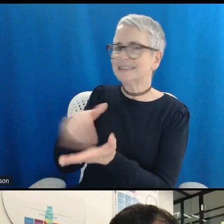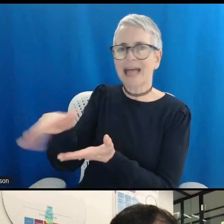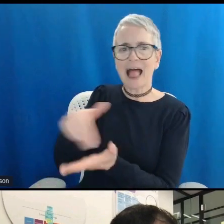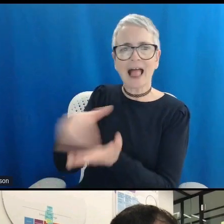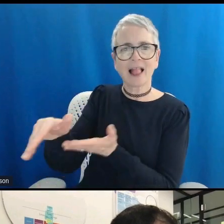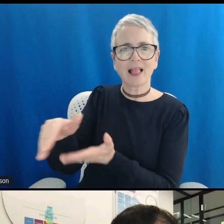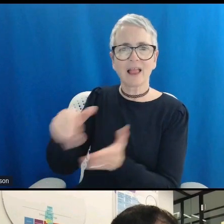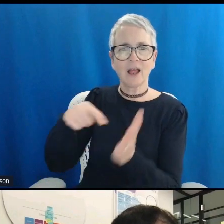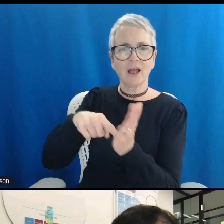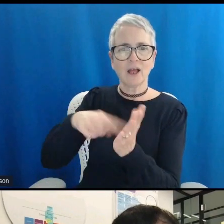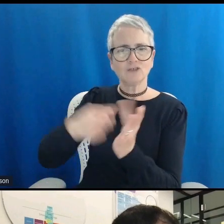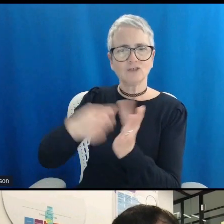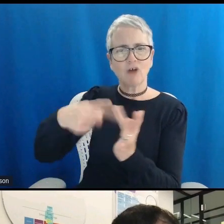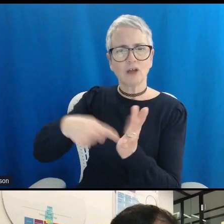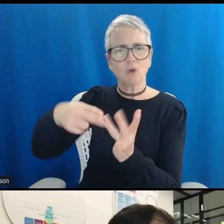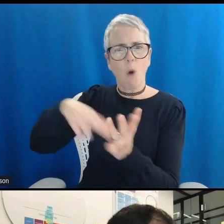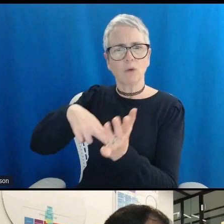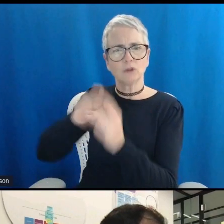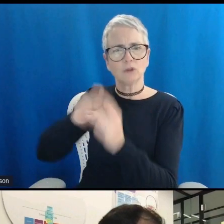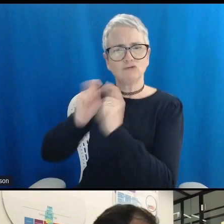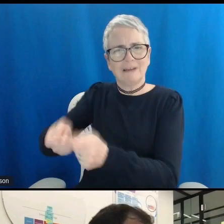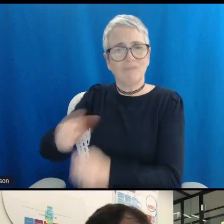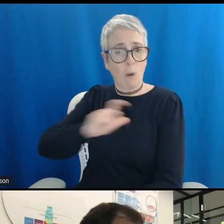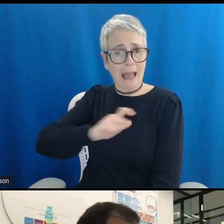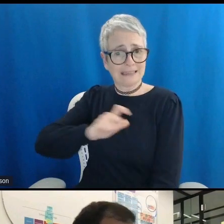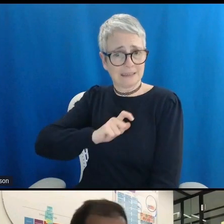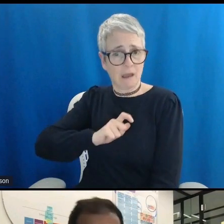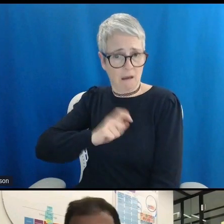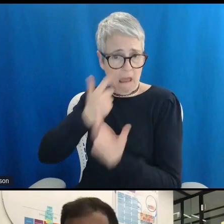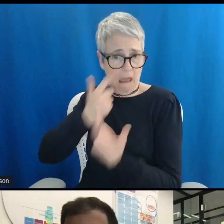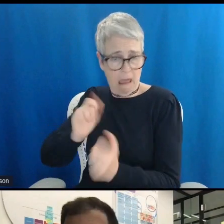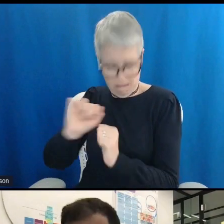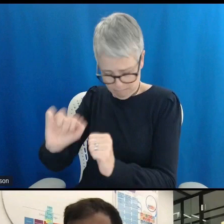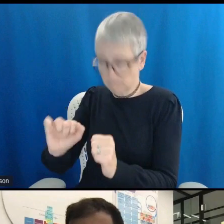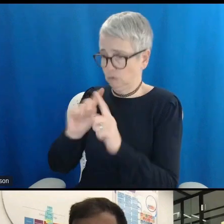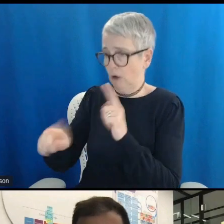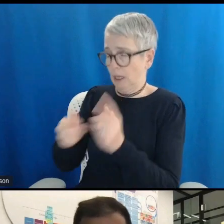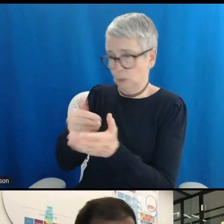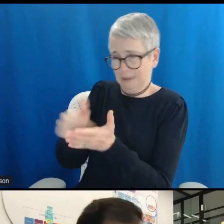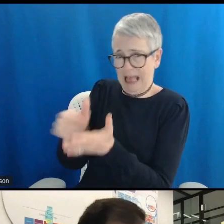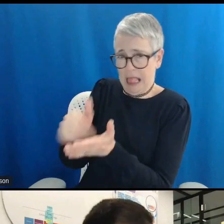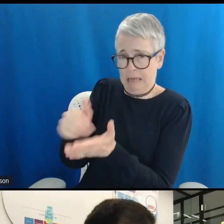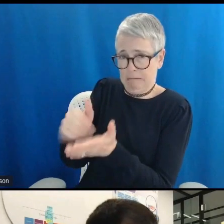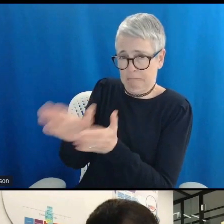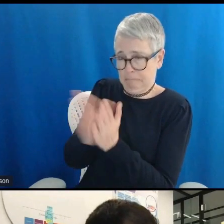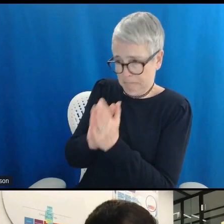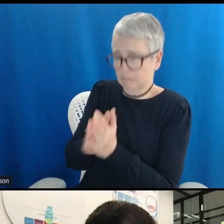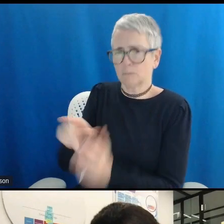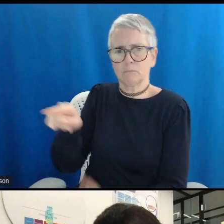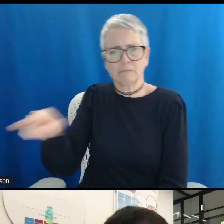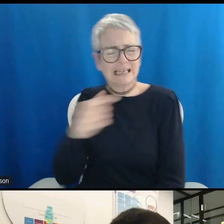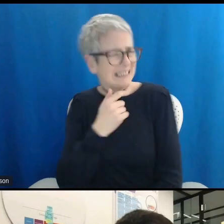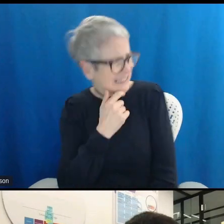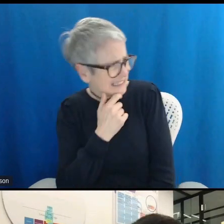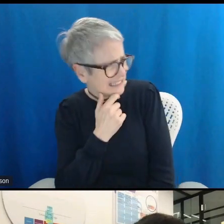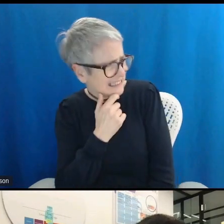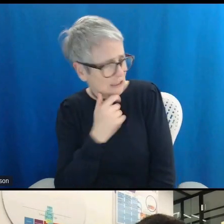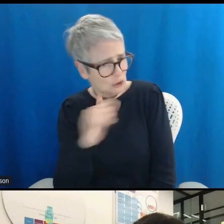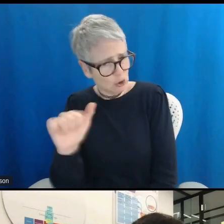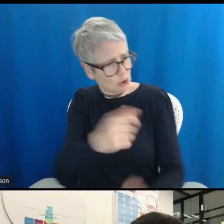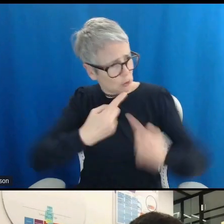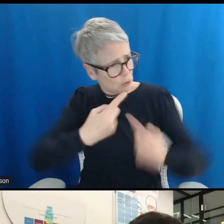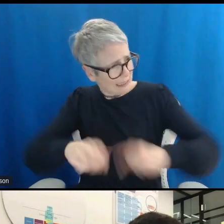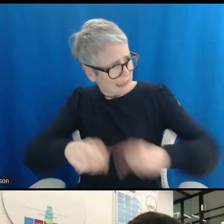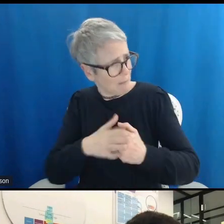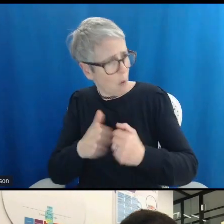treatment for cancer care. That's what they were trying to tell them. Now, the country in question is making questions about, should they provide more radiotherapy